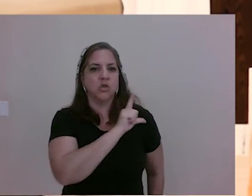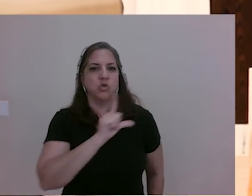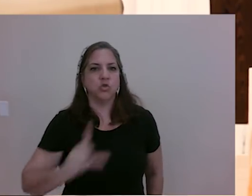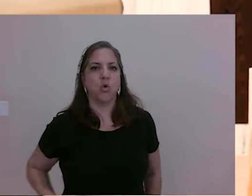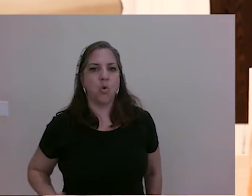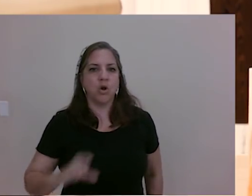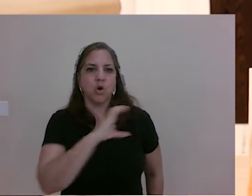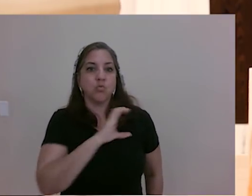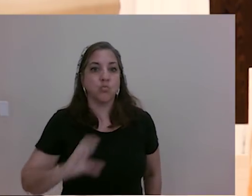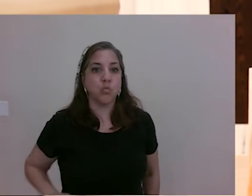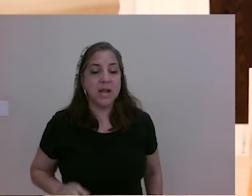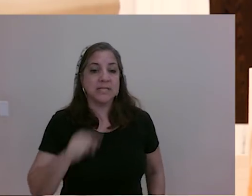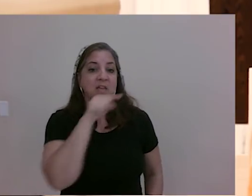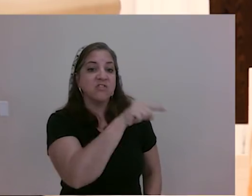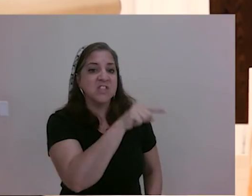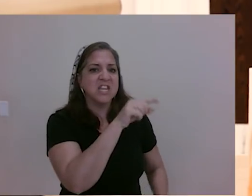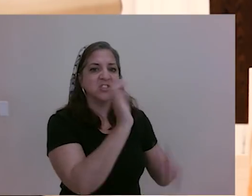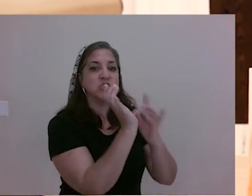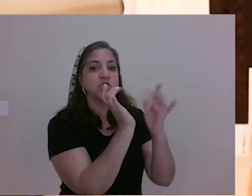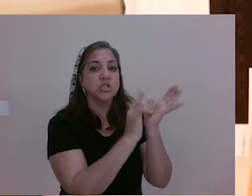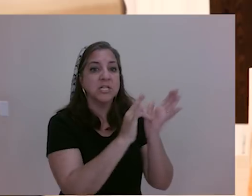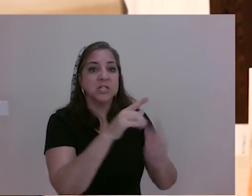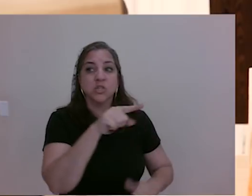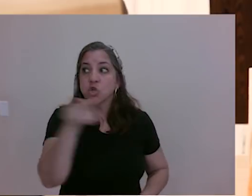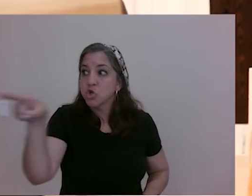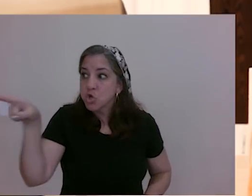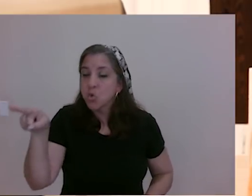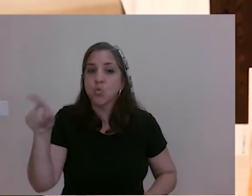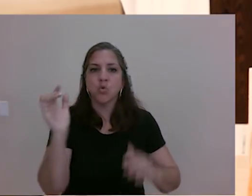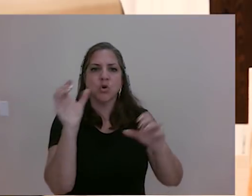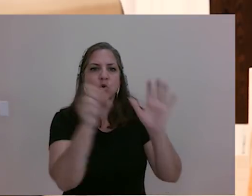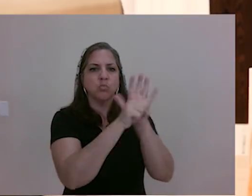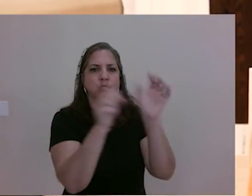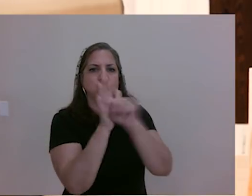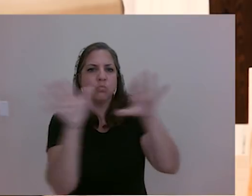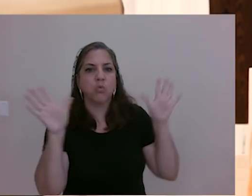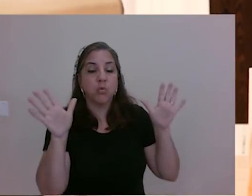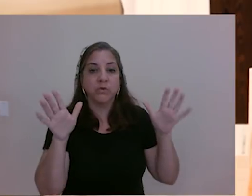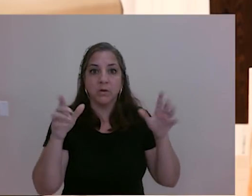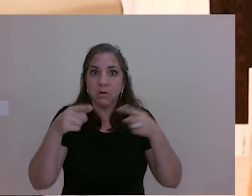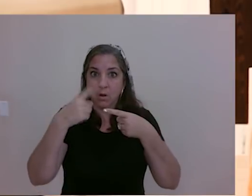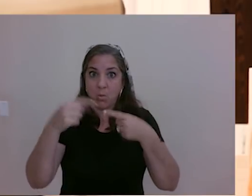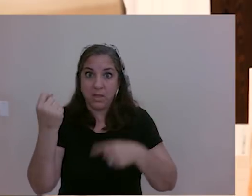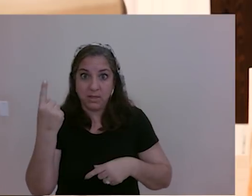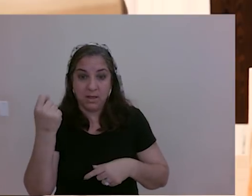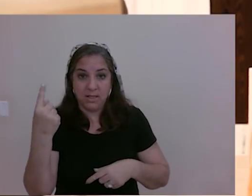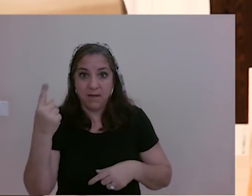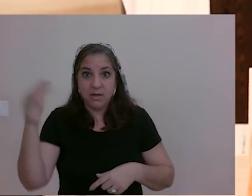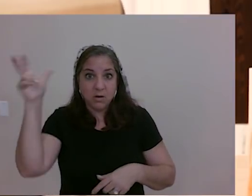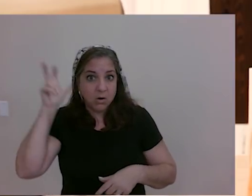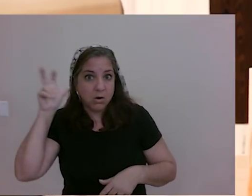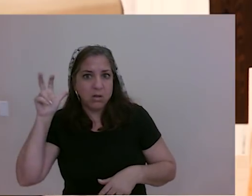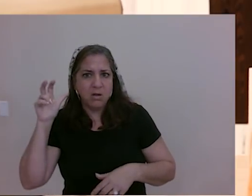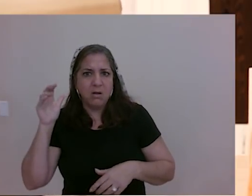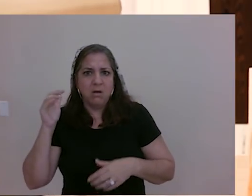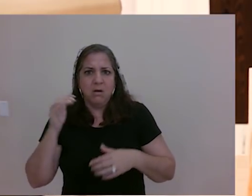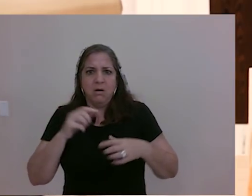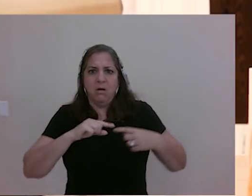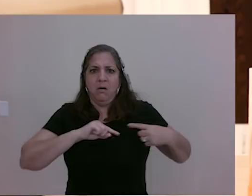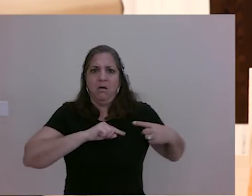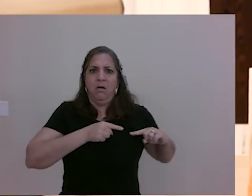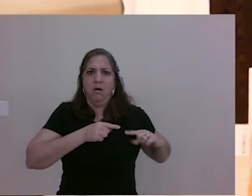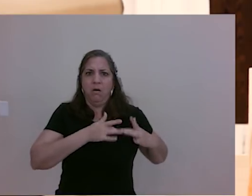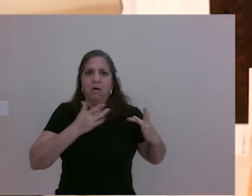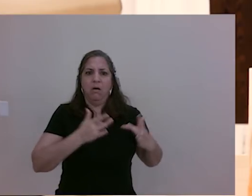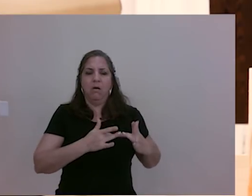and Christ, this Jesus whom you crucified." Now when they heard this, they were cut to the heart, and